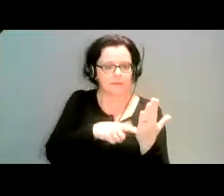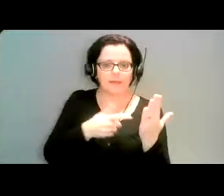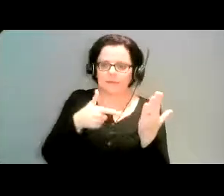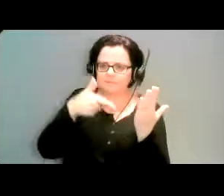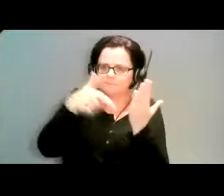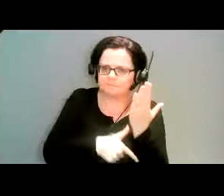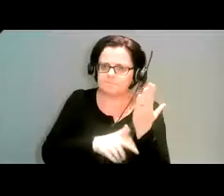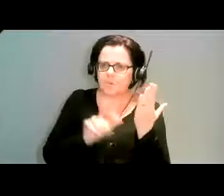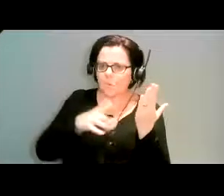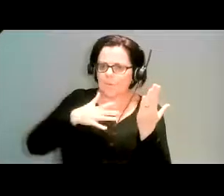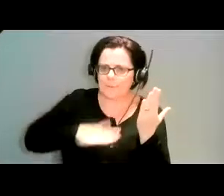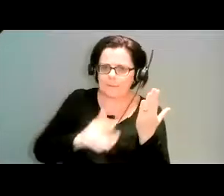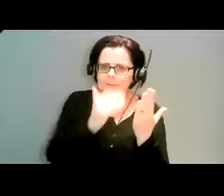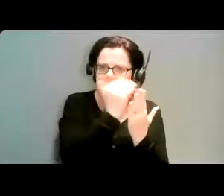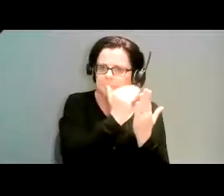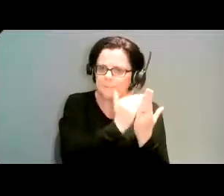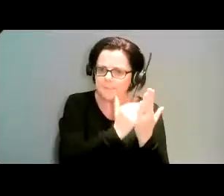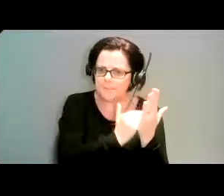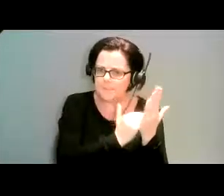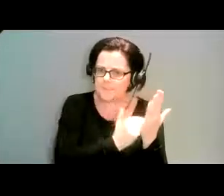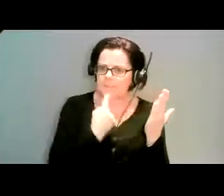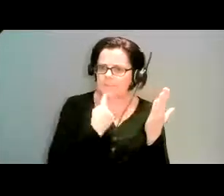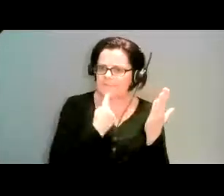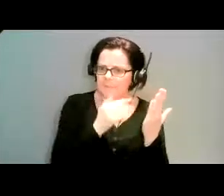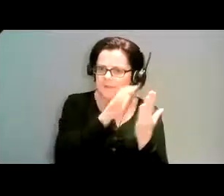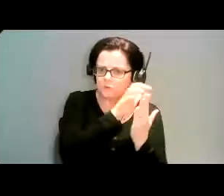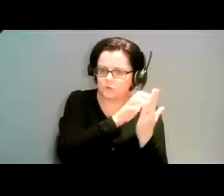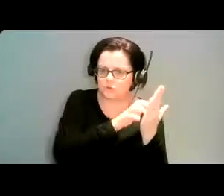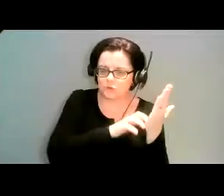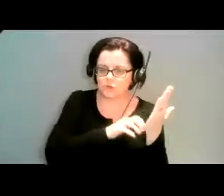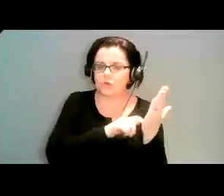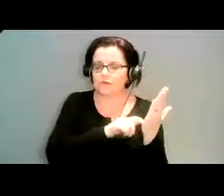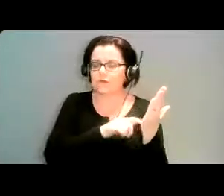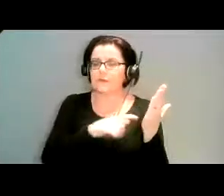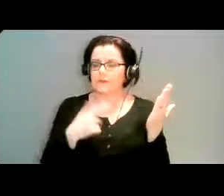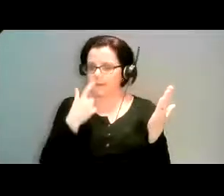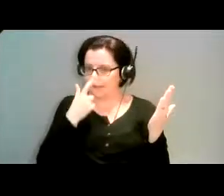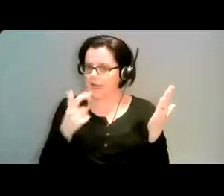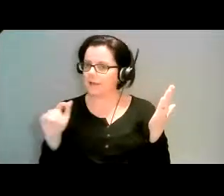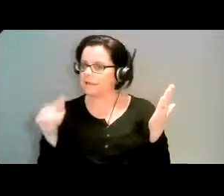you to challenge care and support plan.